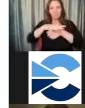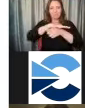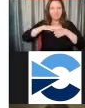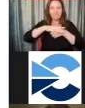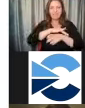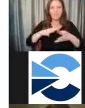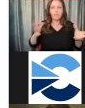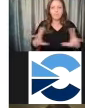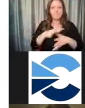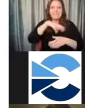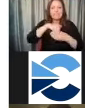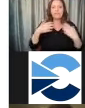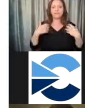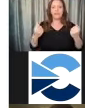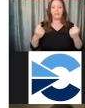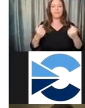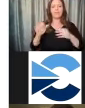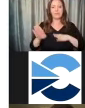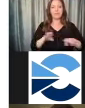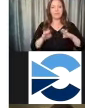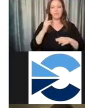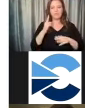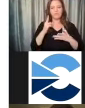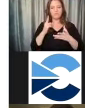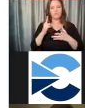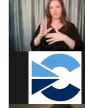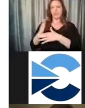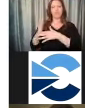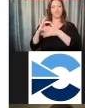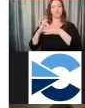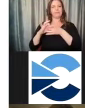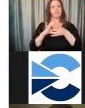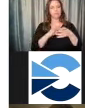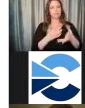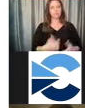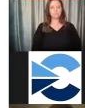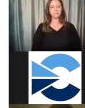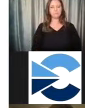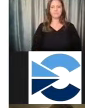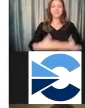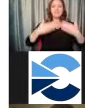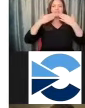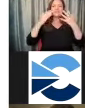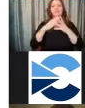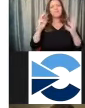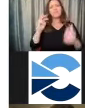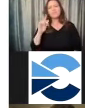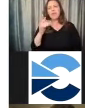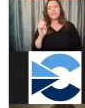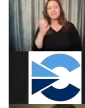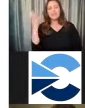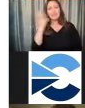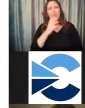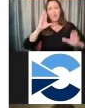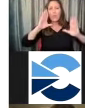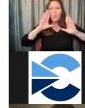engage in healthy behaviors within their relationships. Thank you so much, Maxine. This is a